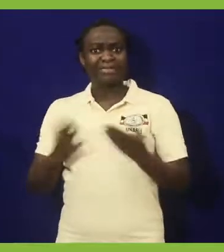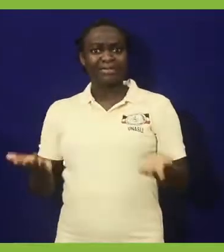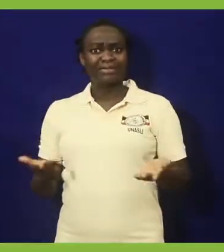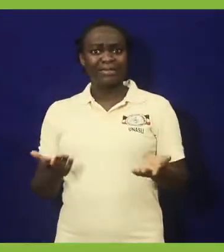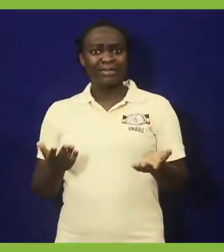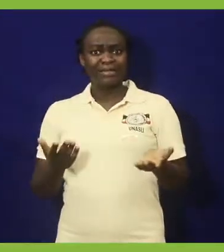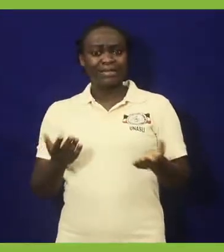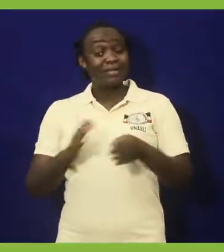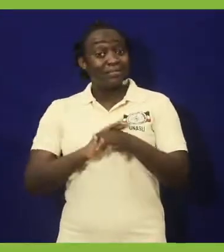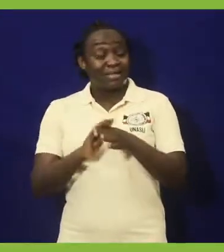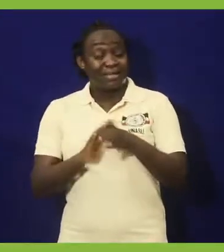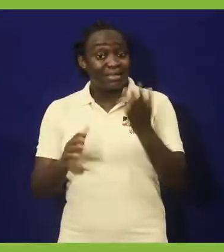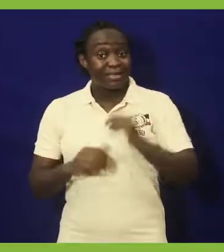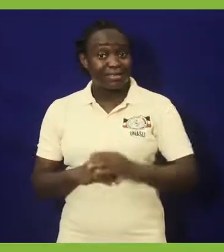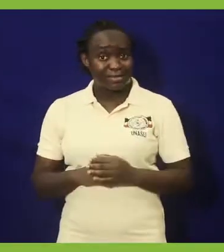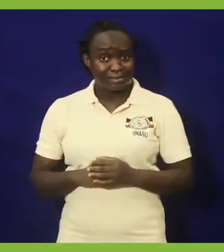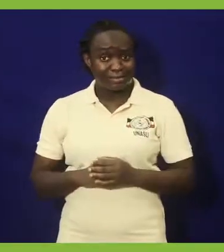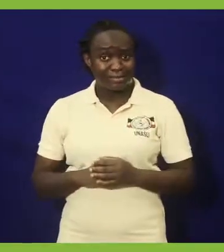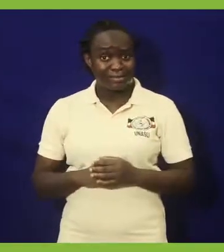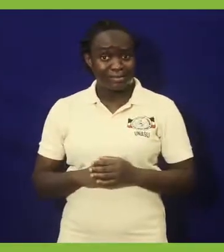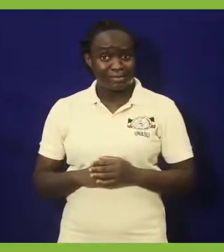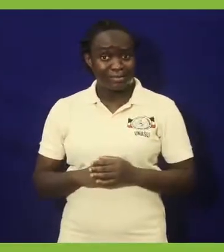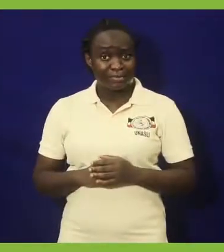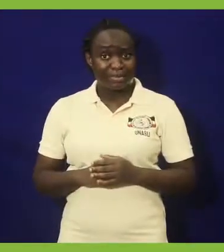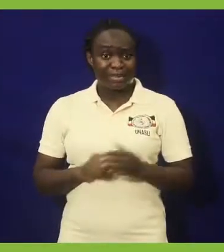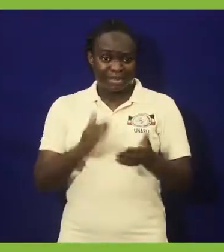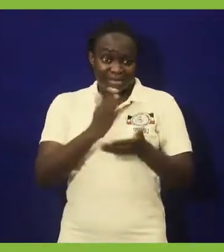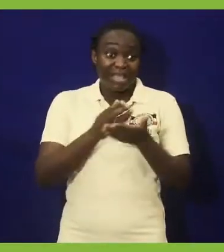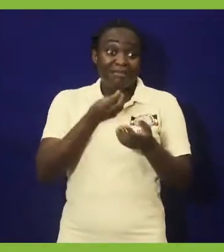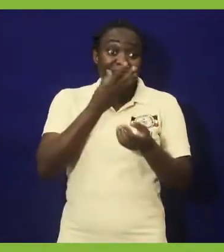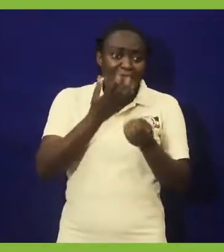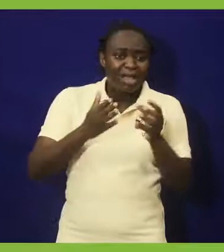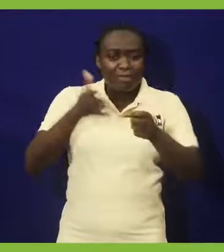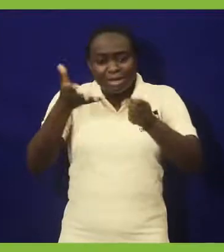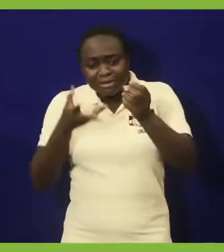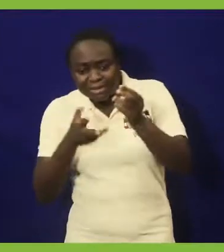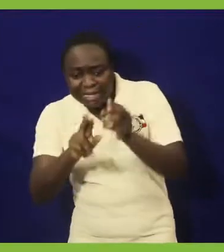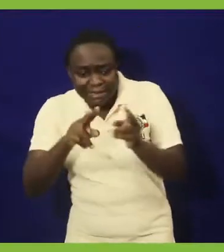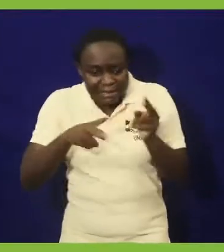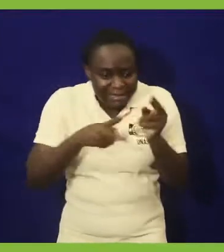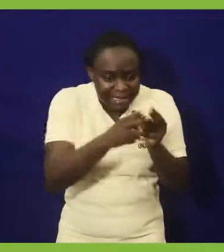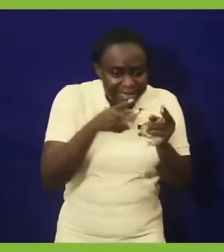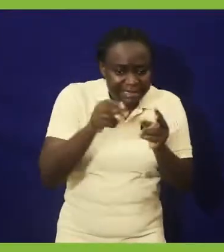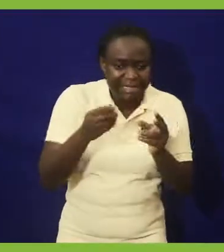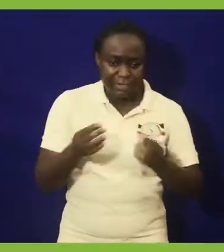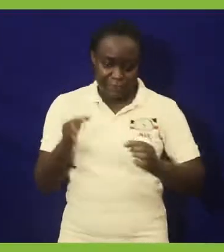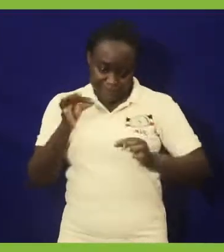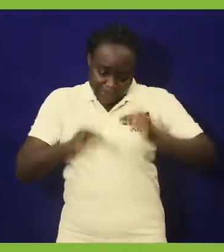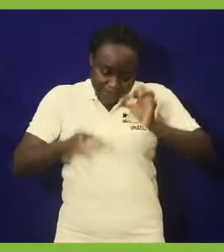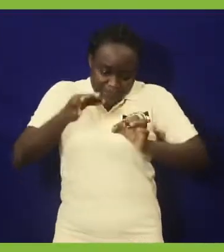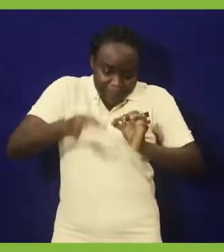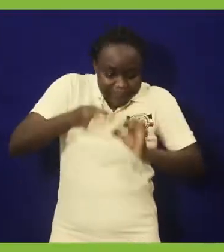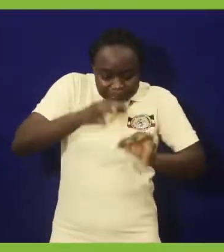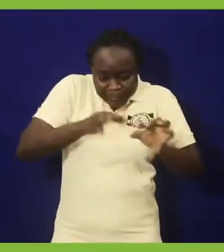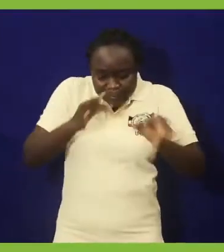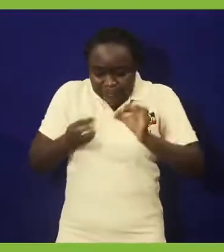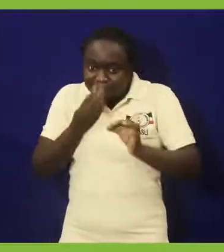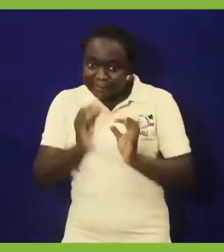Flowers are some of the items we sell both here in Uganda